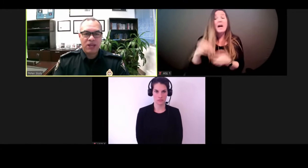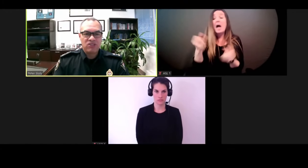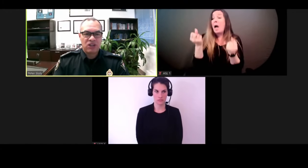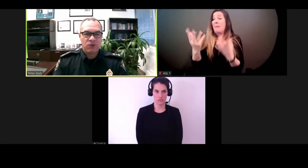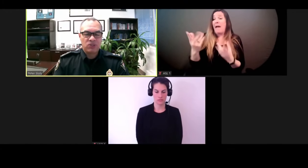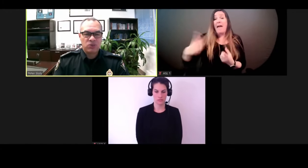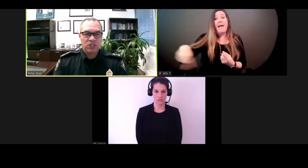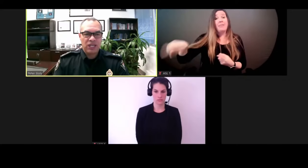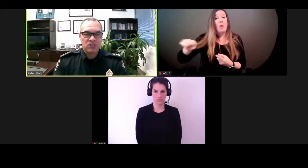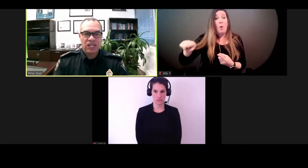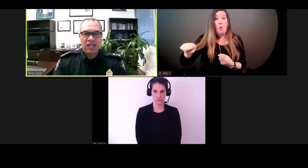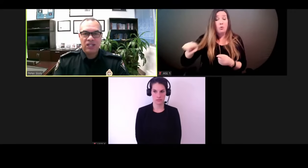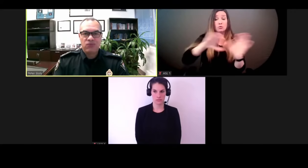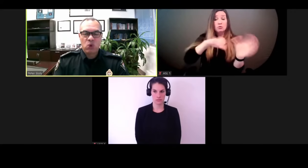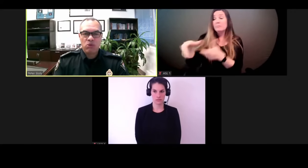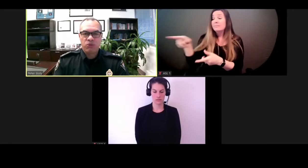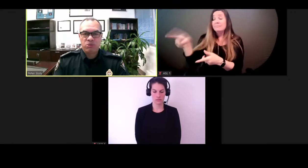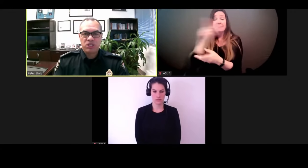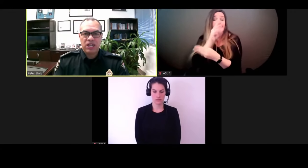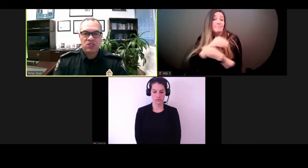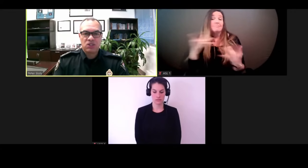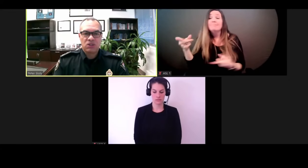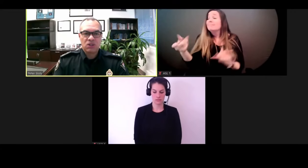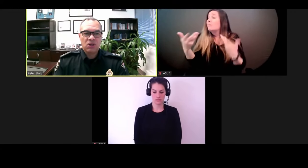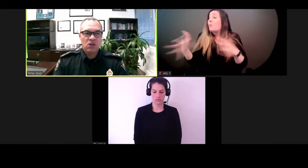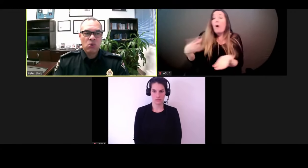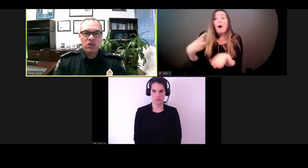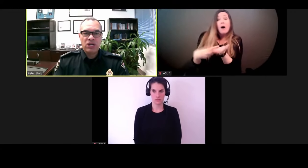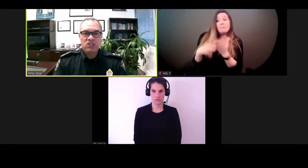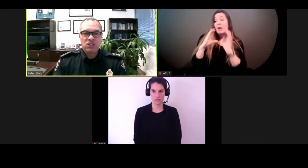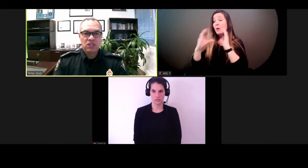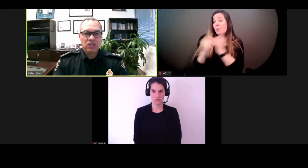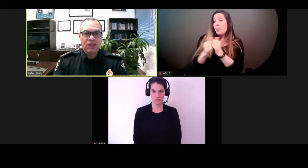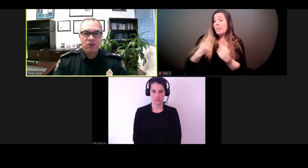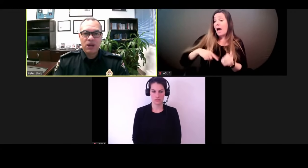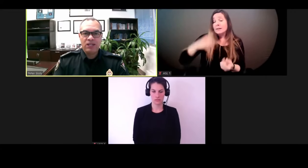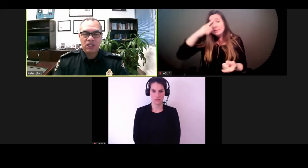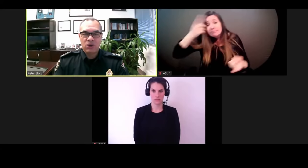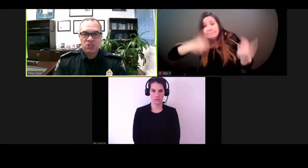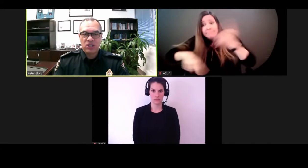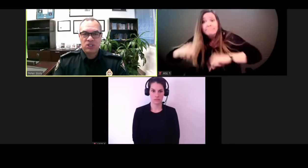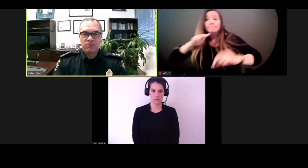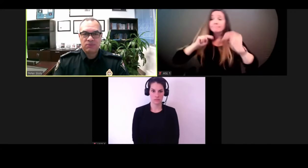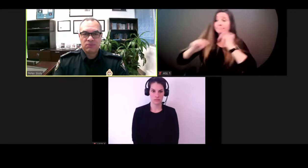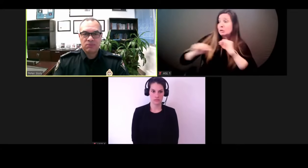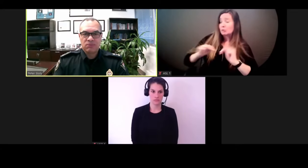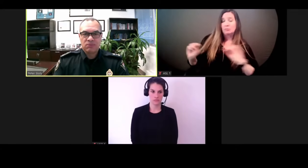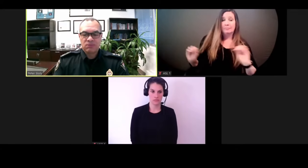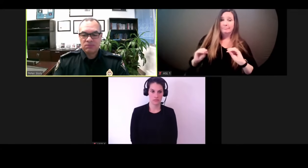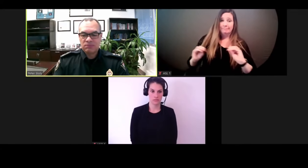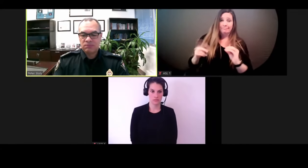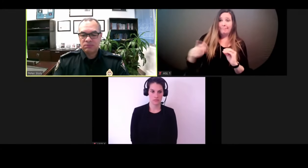despite our best efforts, to engage in any form of communication, coordination, never mind negotiation.